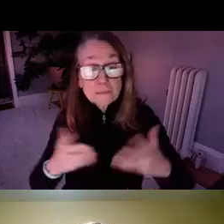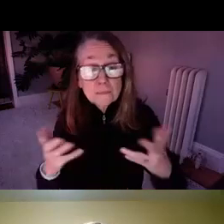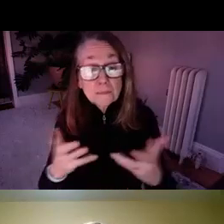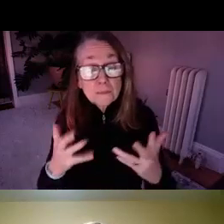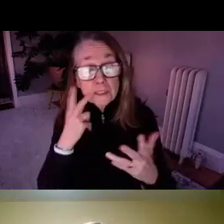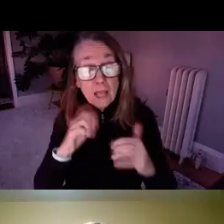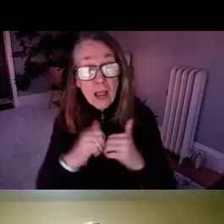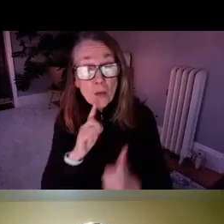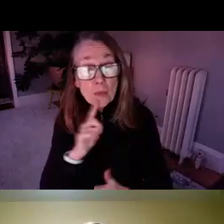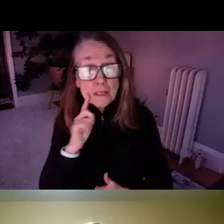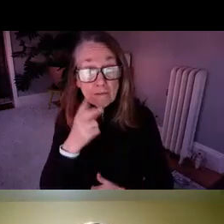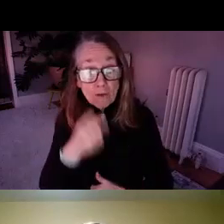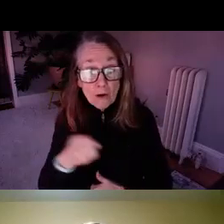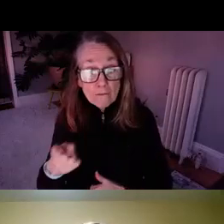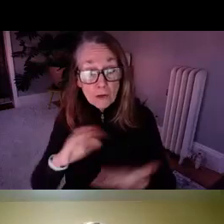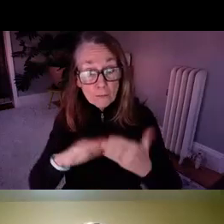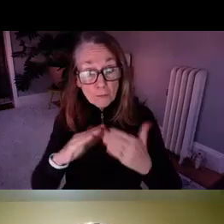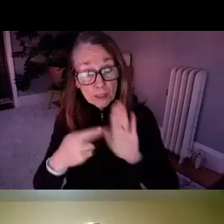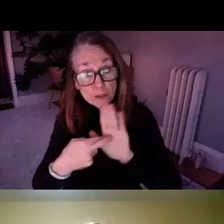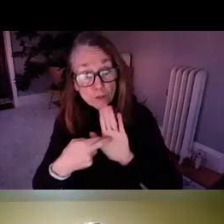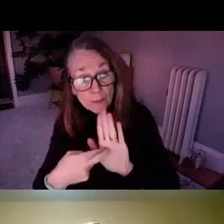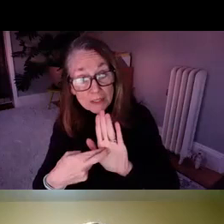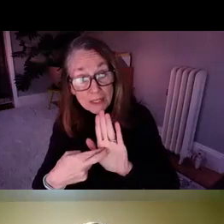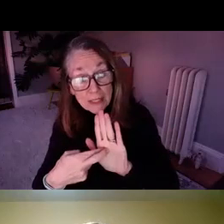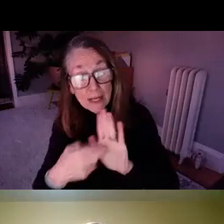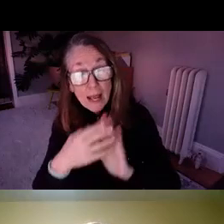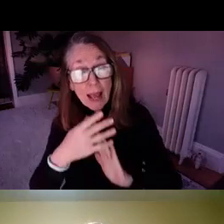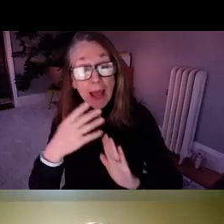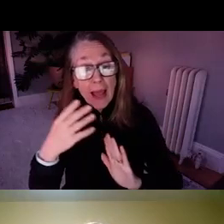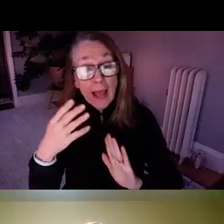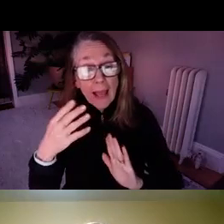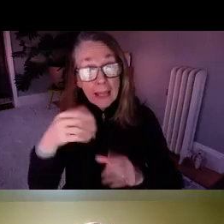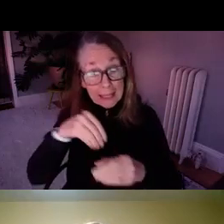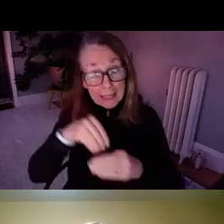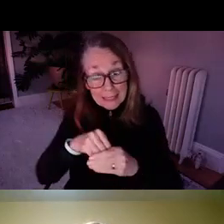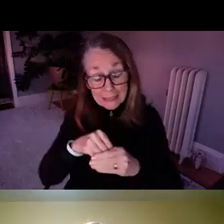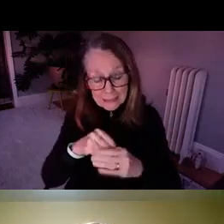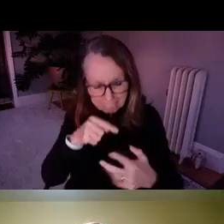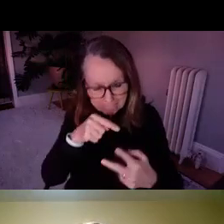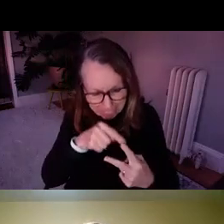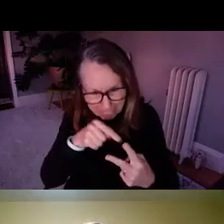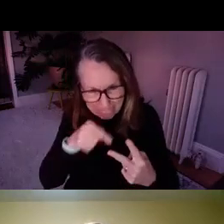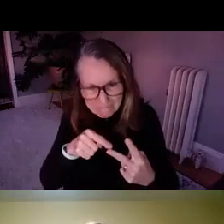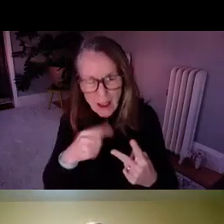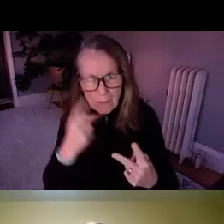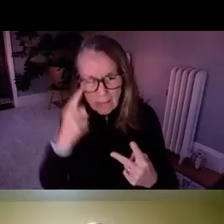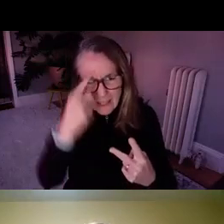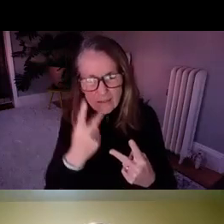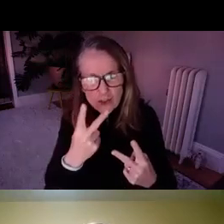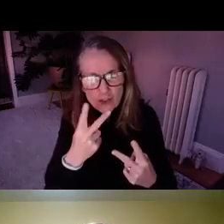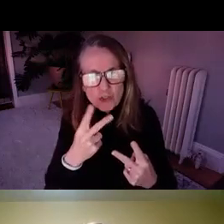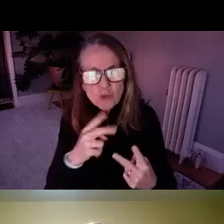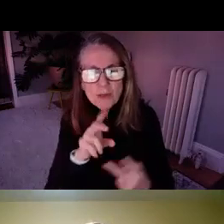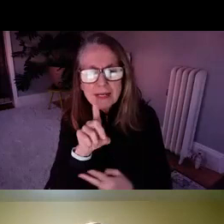deaf and hard of hearing community is represented in a couple particular data sets here that I'm thinking of. So within Medicaid